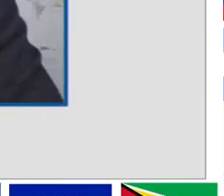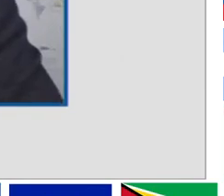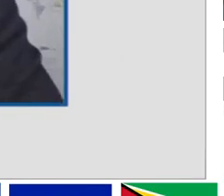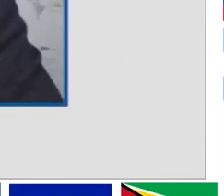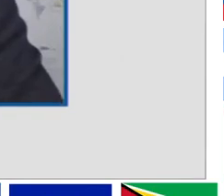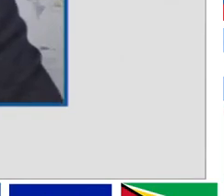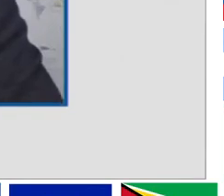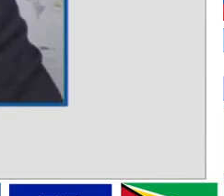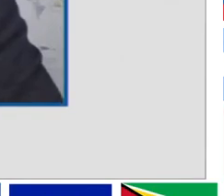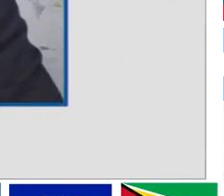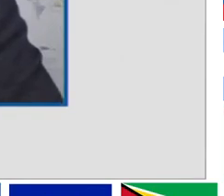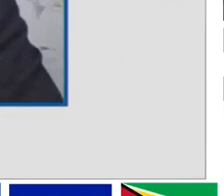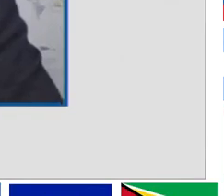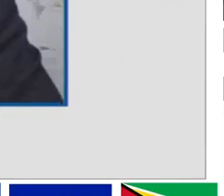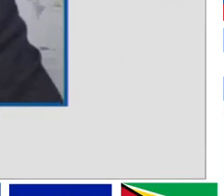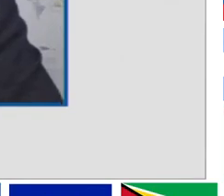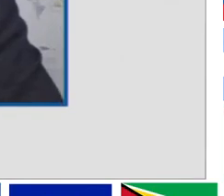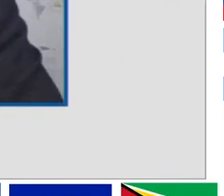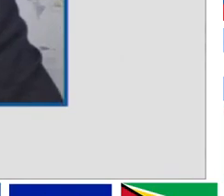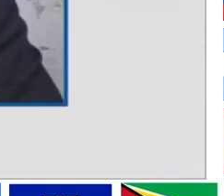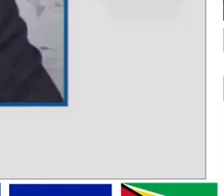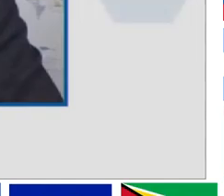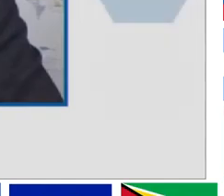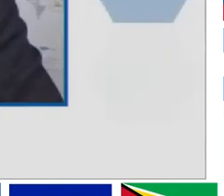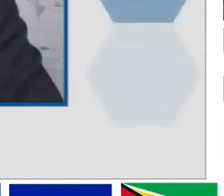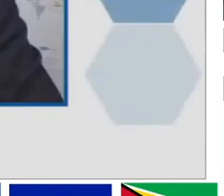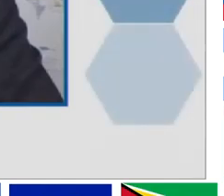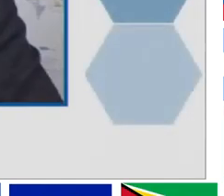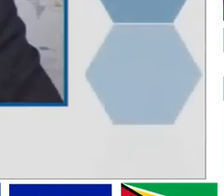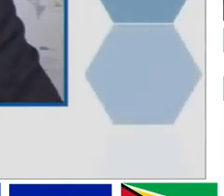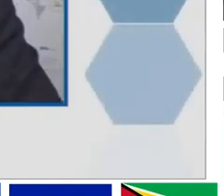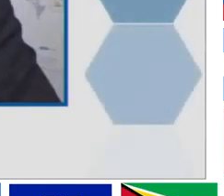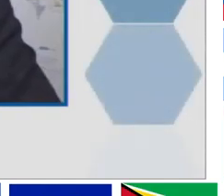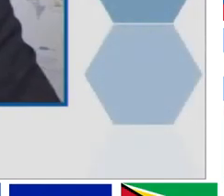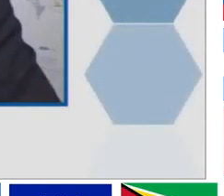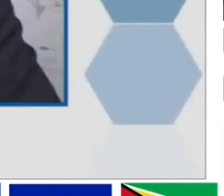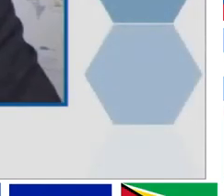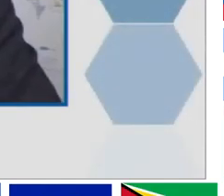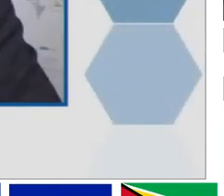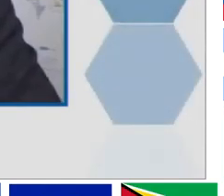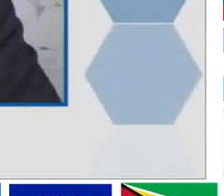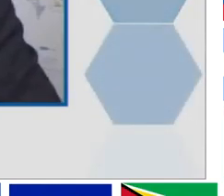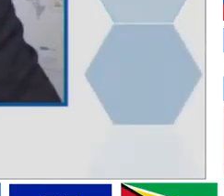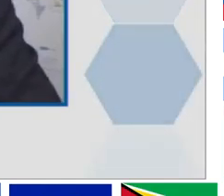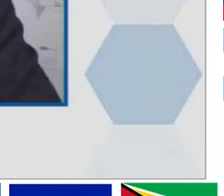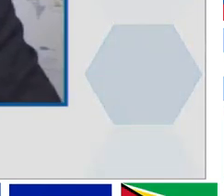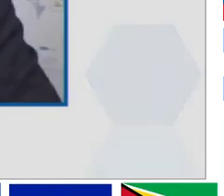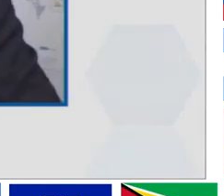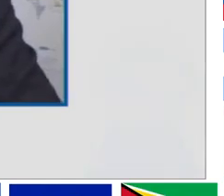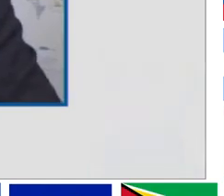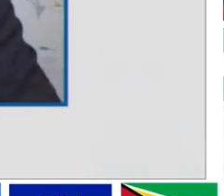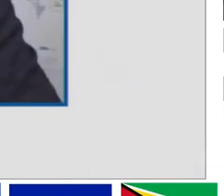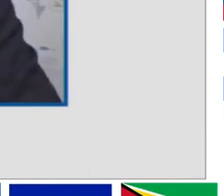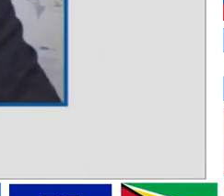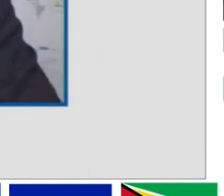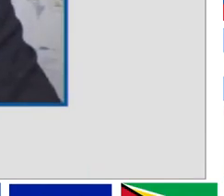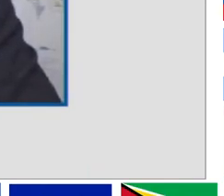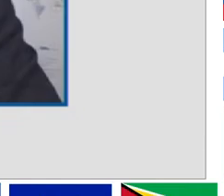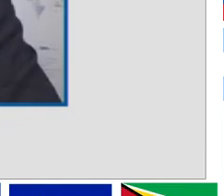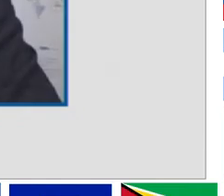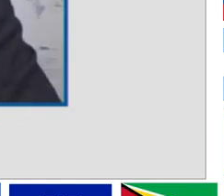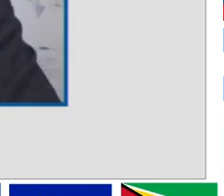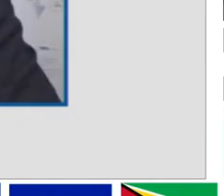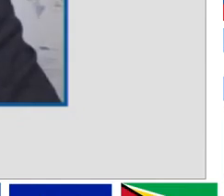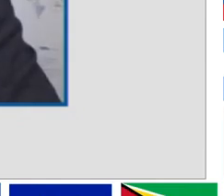Herrera, Director, the Coordination Center for the Prevention of Disasters in the Central America and the